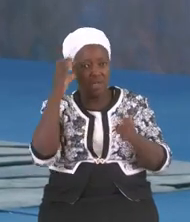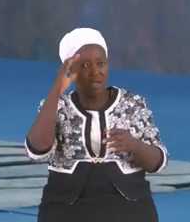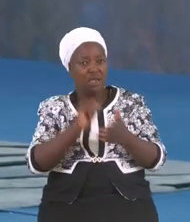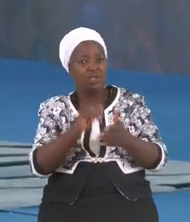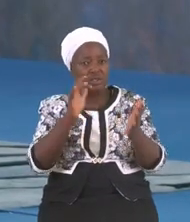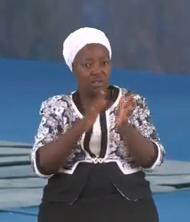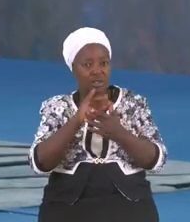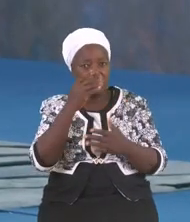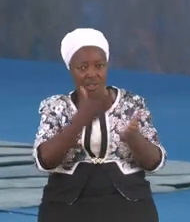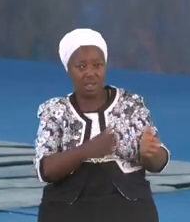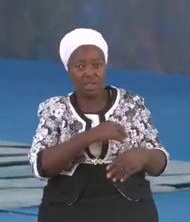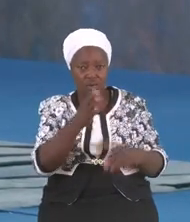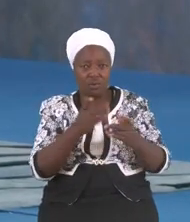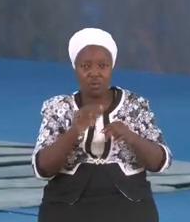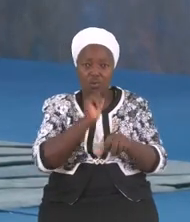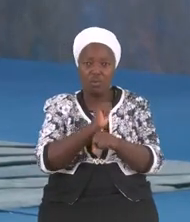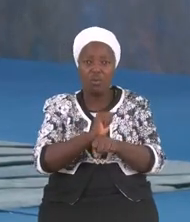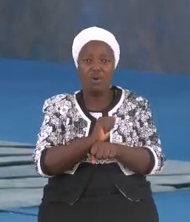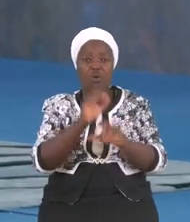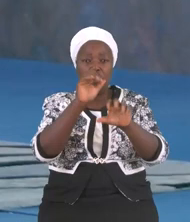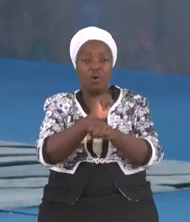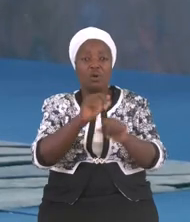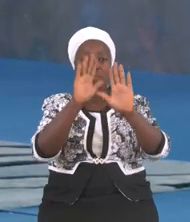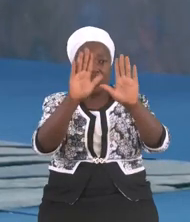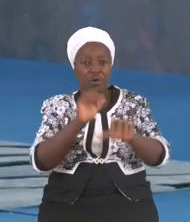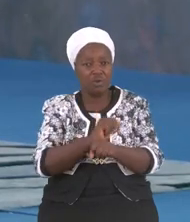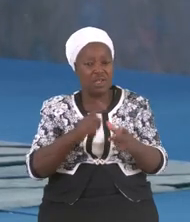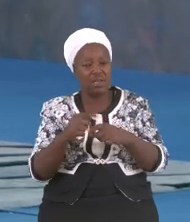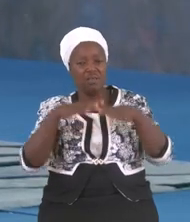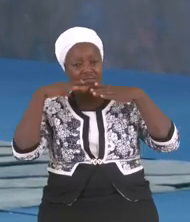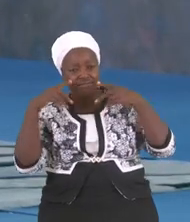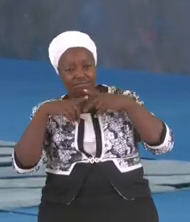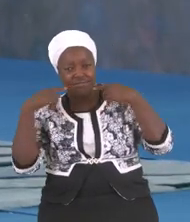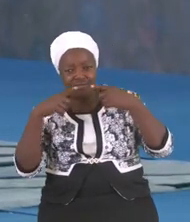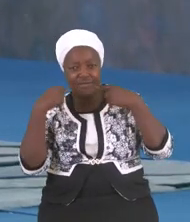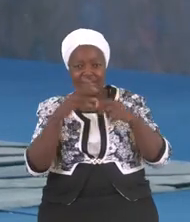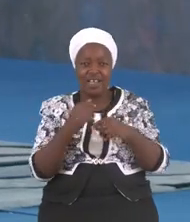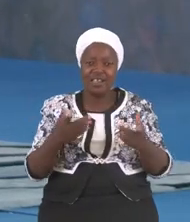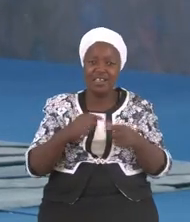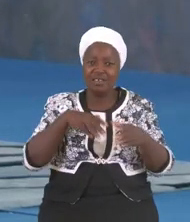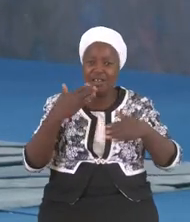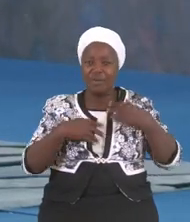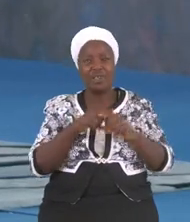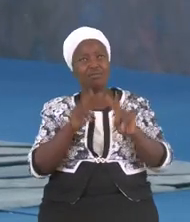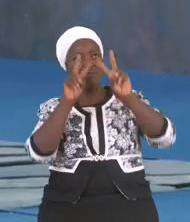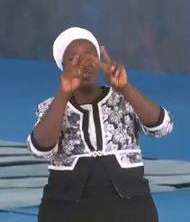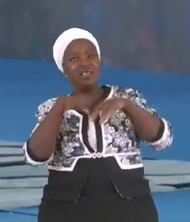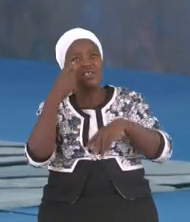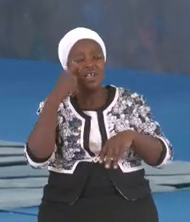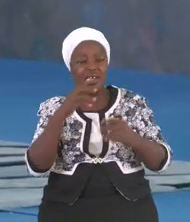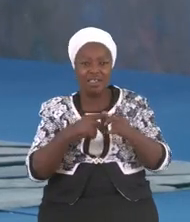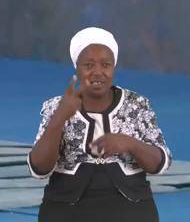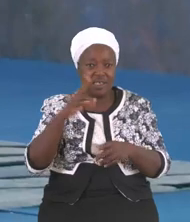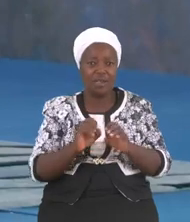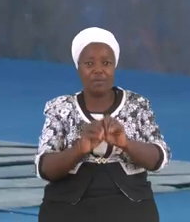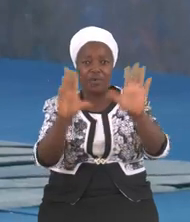going to work miracle, then he smiles, then he cheers up, he lifts up his eyes, and you can see the brightness that